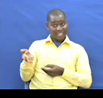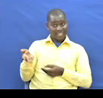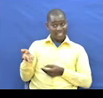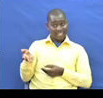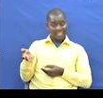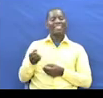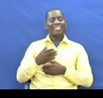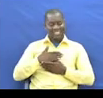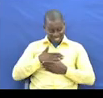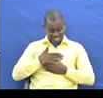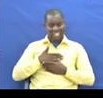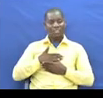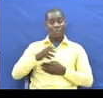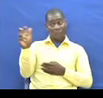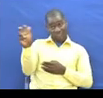Have you taken it?